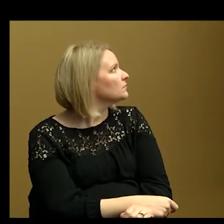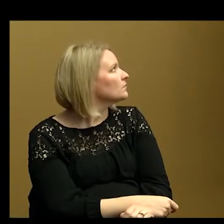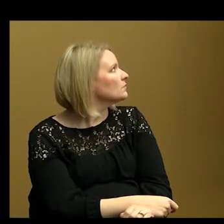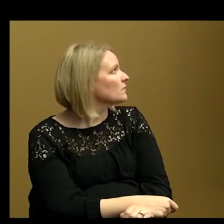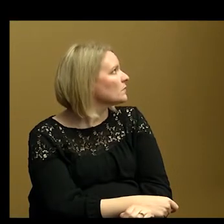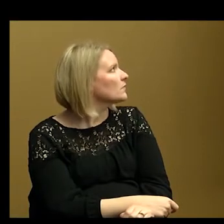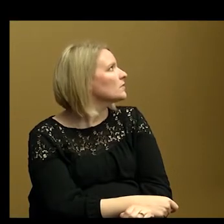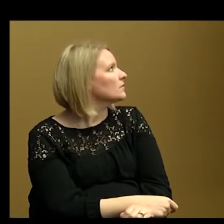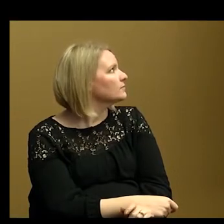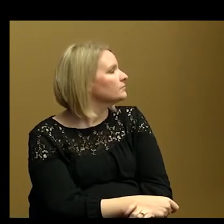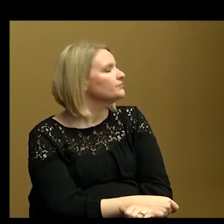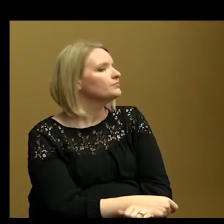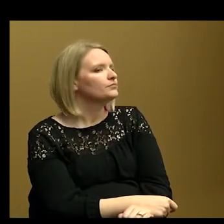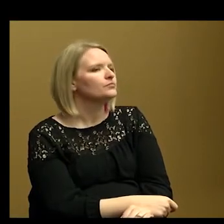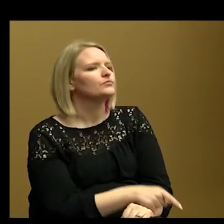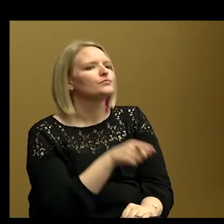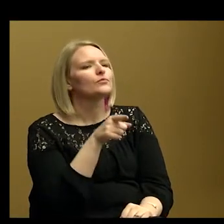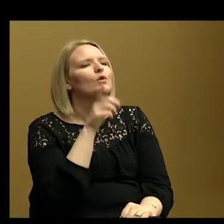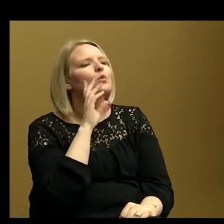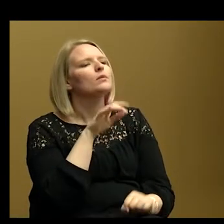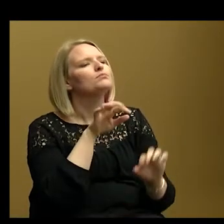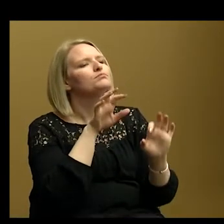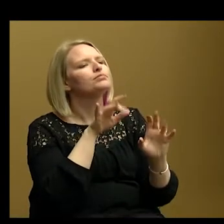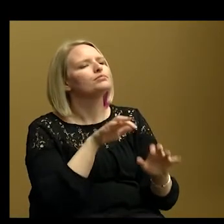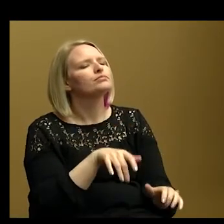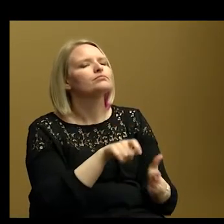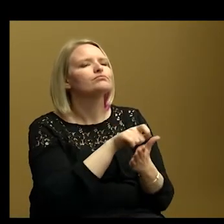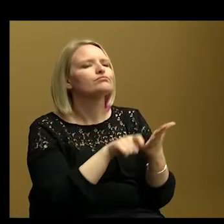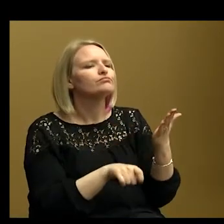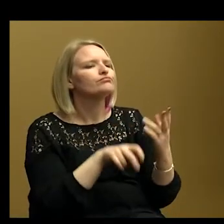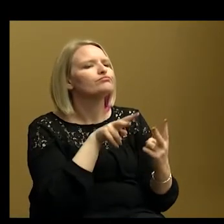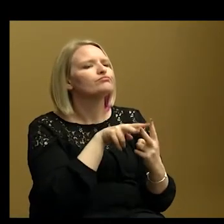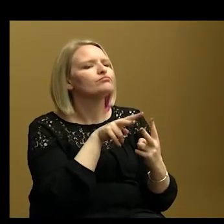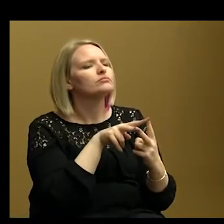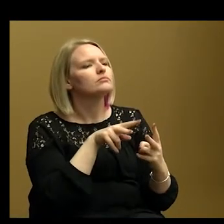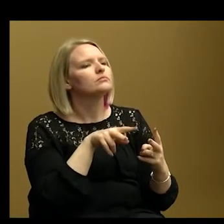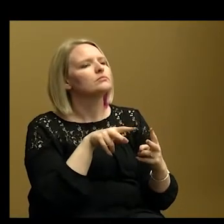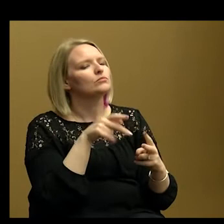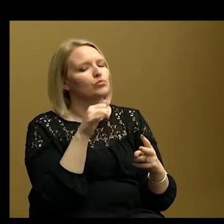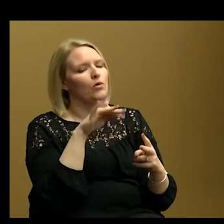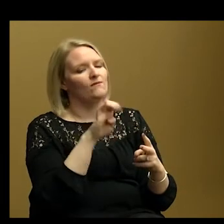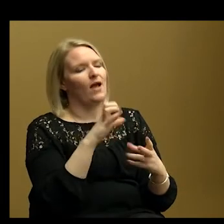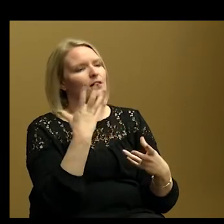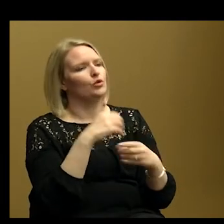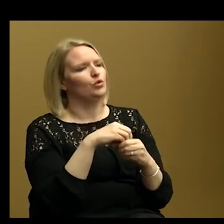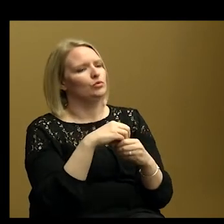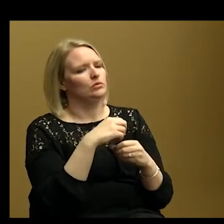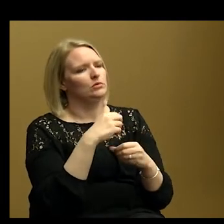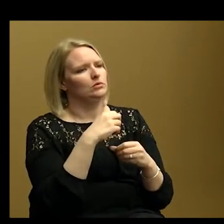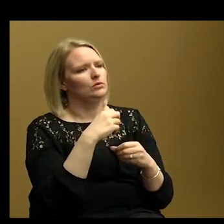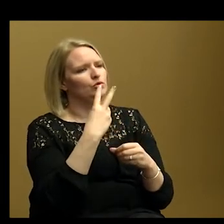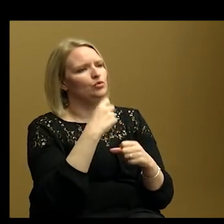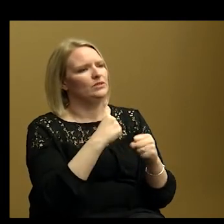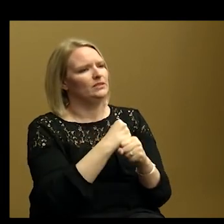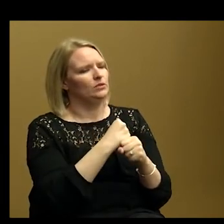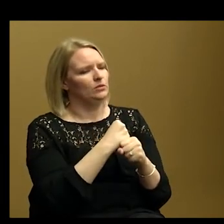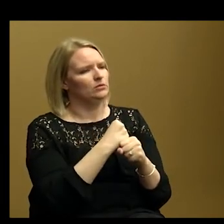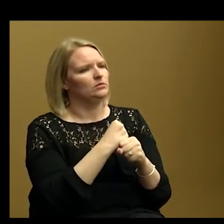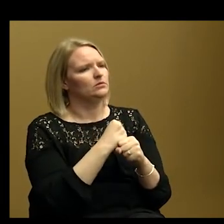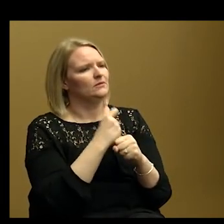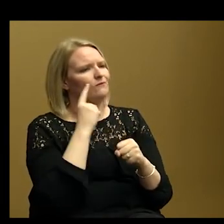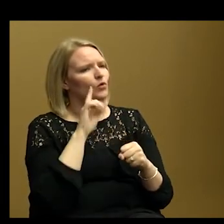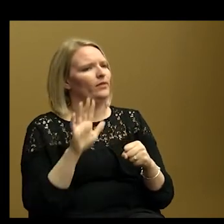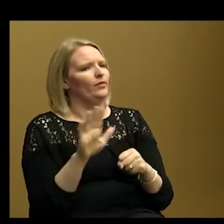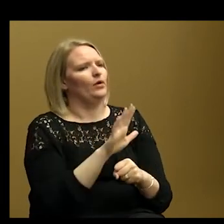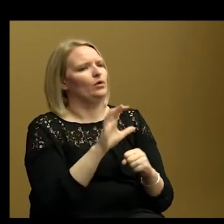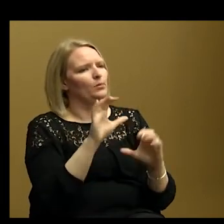Okay, so when you're completing the profile covers the first 2 years of communication development, as I've